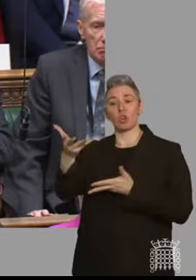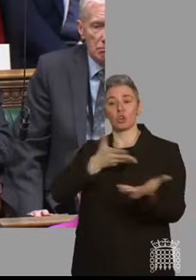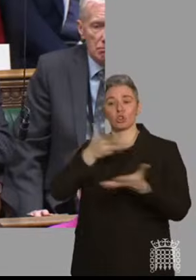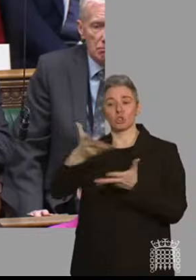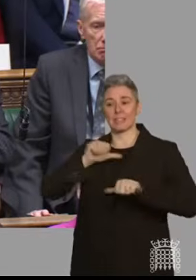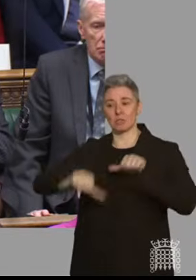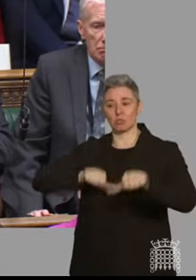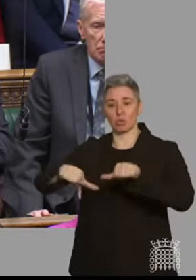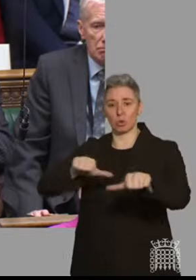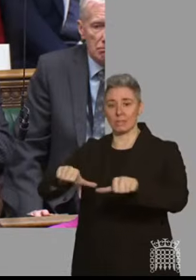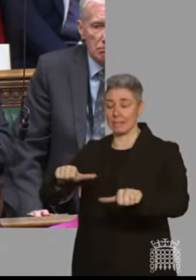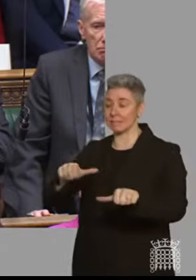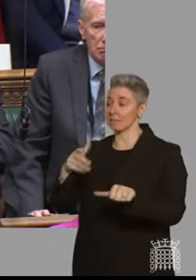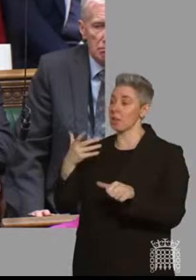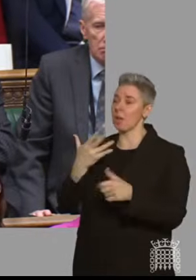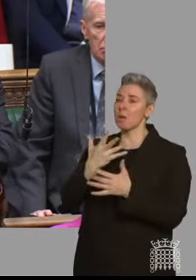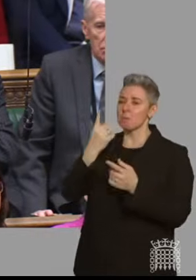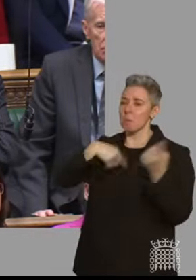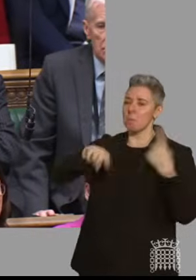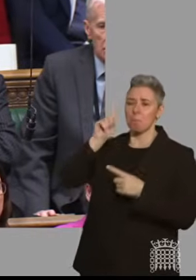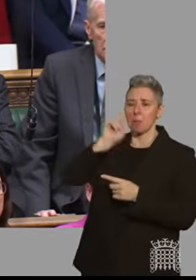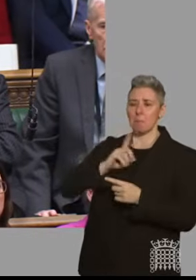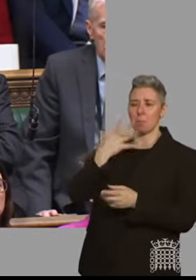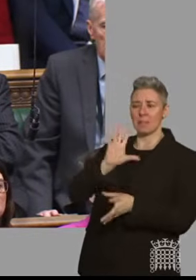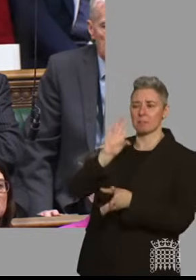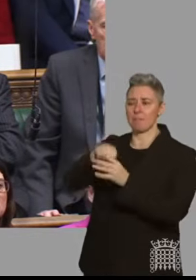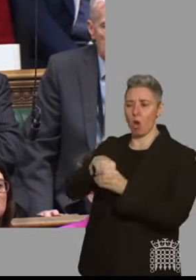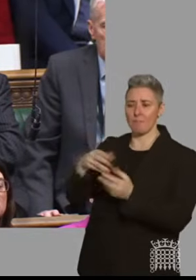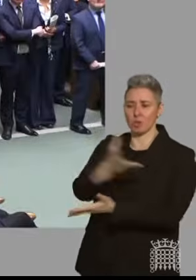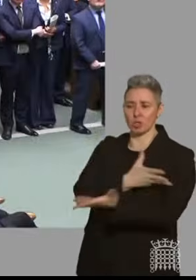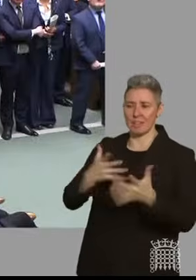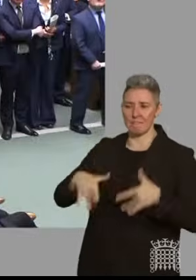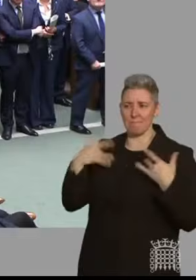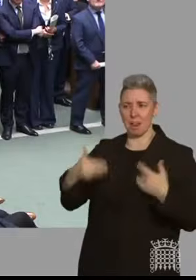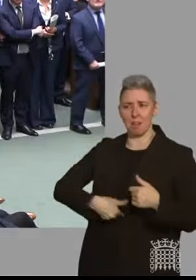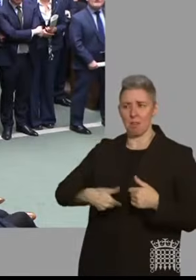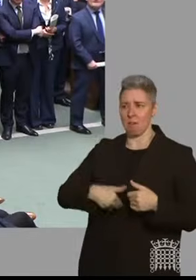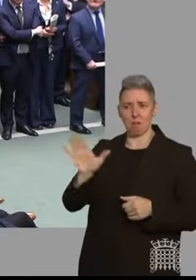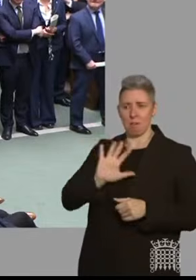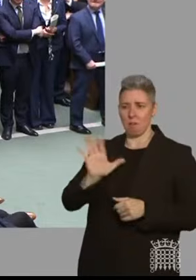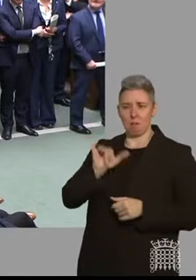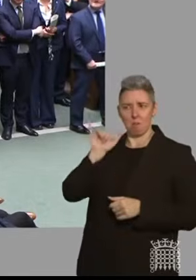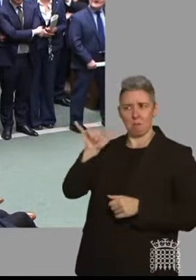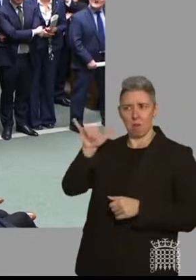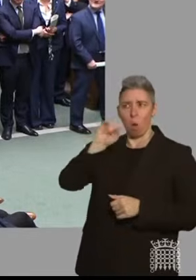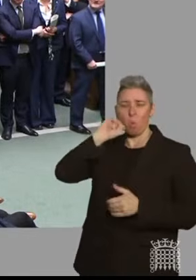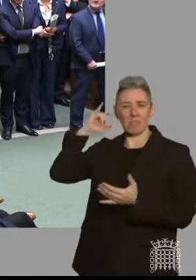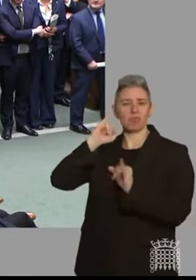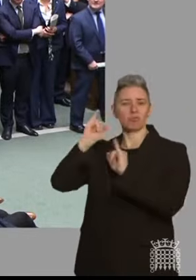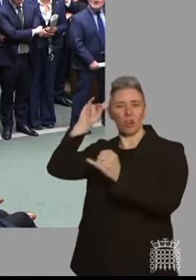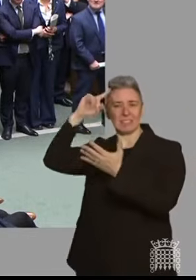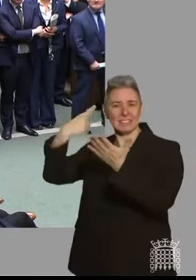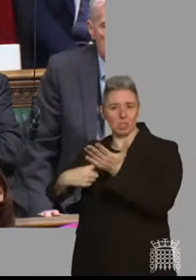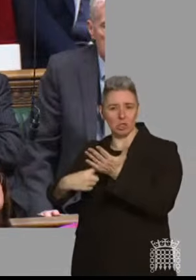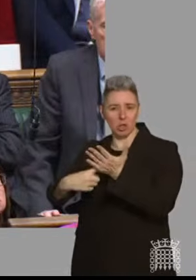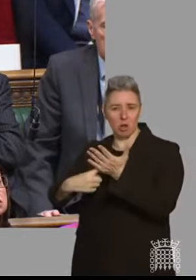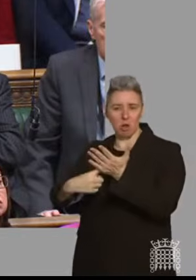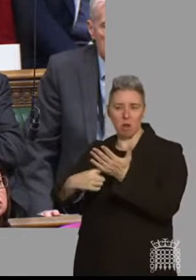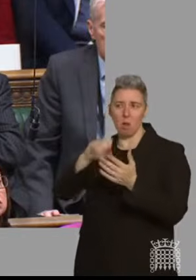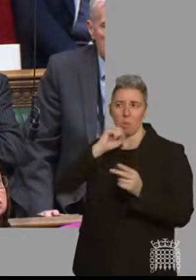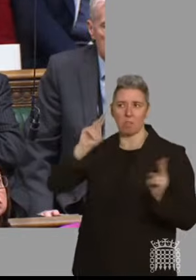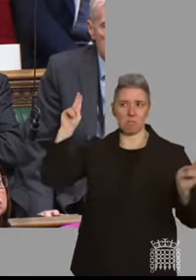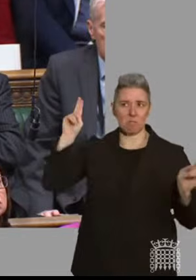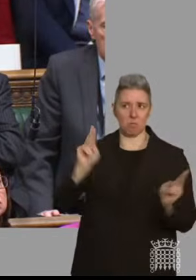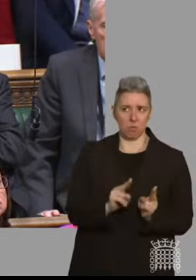risk to children's cancer care by moving them to the Evelina. If the Evelina is chosen tomorrow, will the Prime